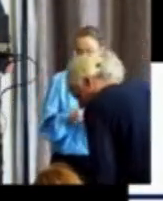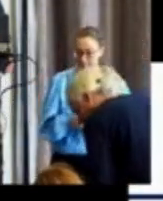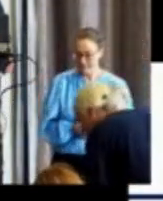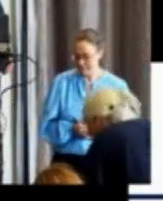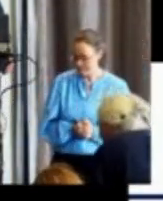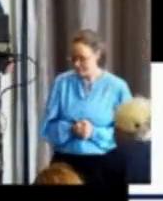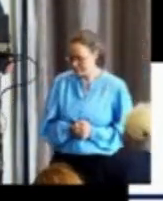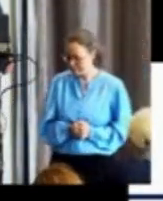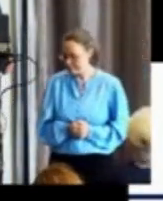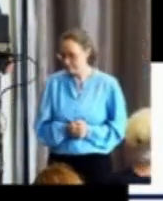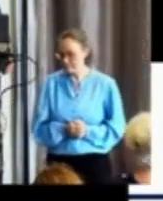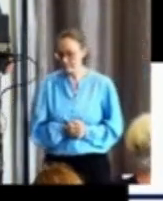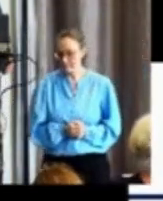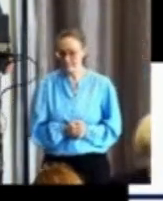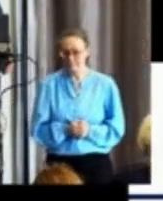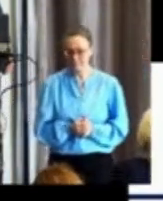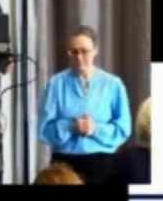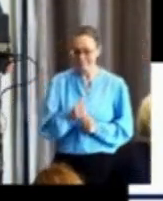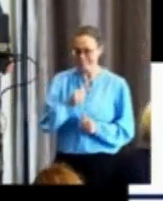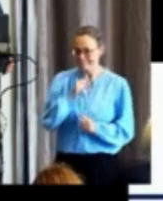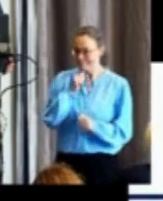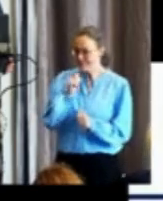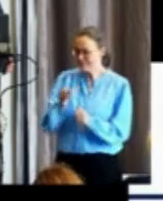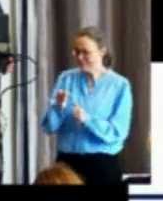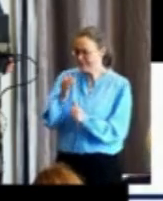We didn't find any individual bacterial